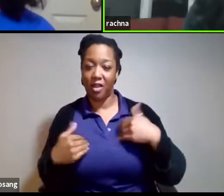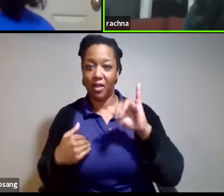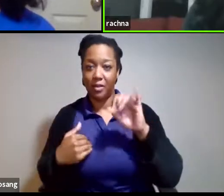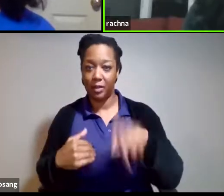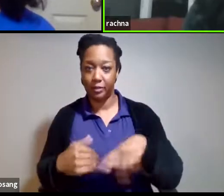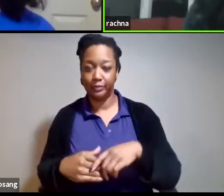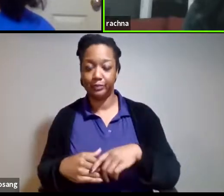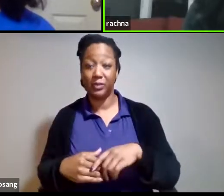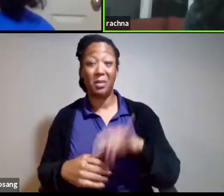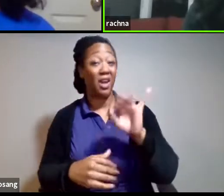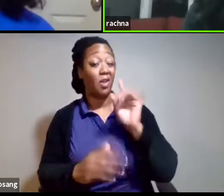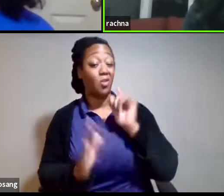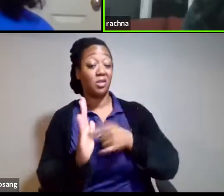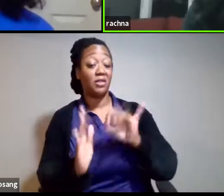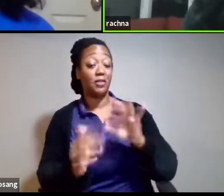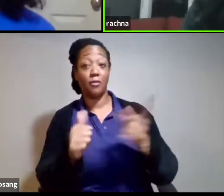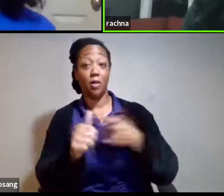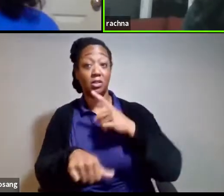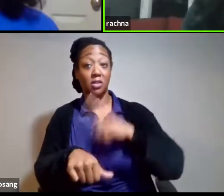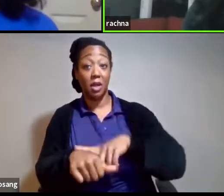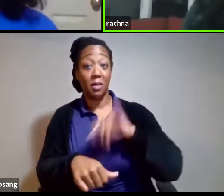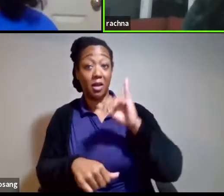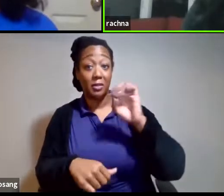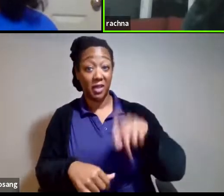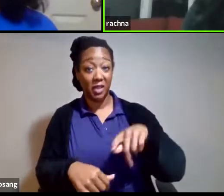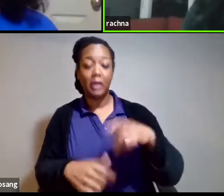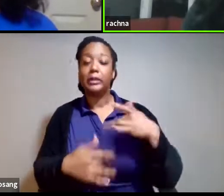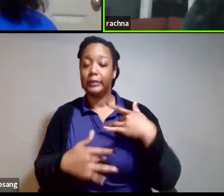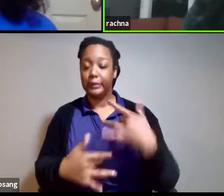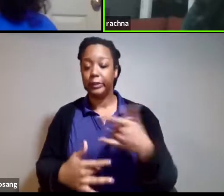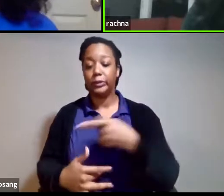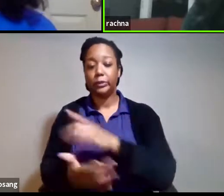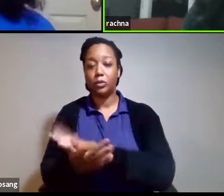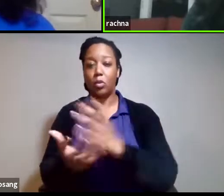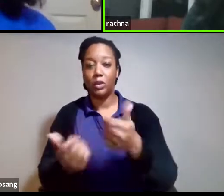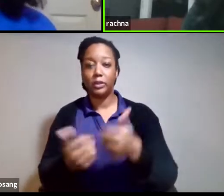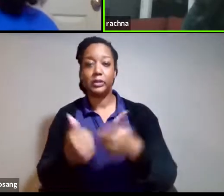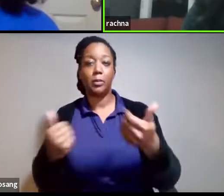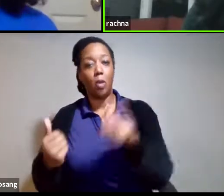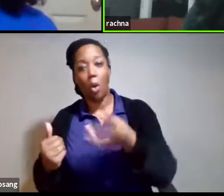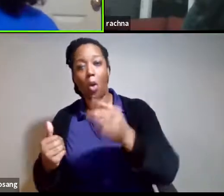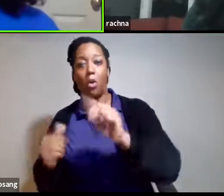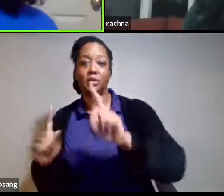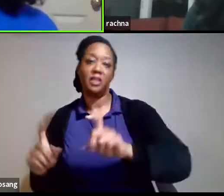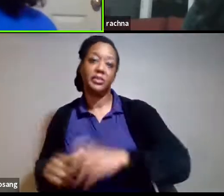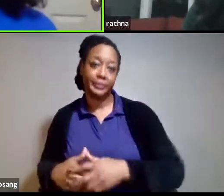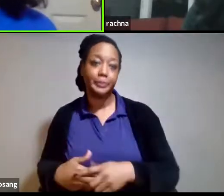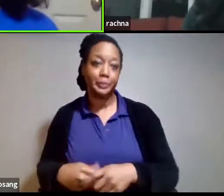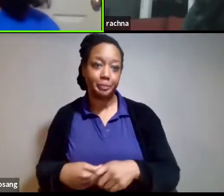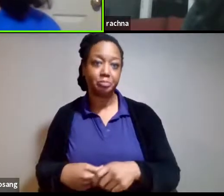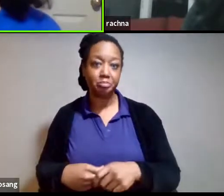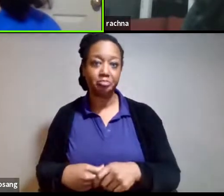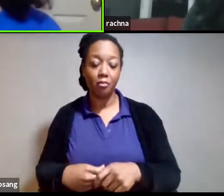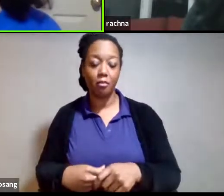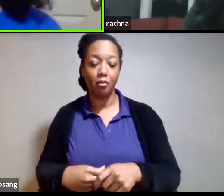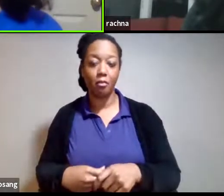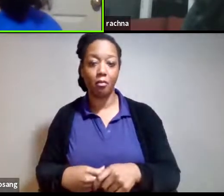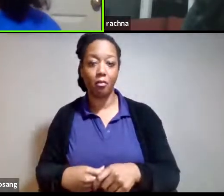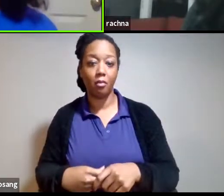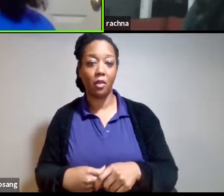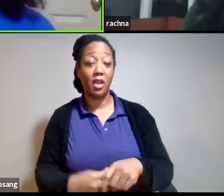an IEP, then they usually also want to conduct the school testing. Something that I've also